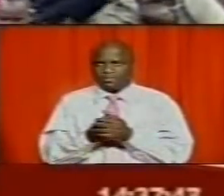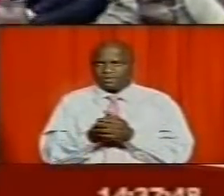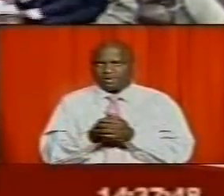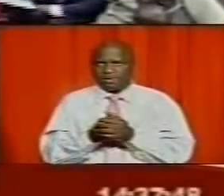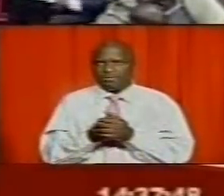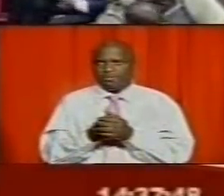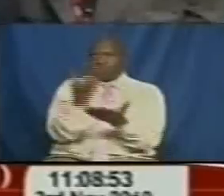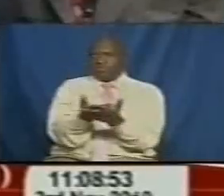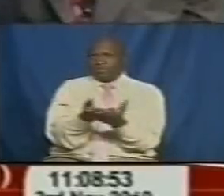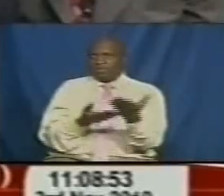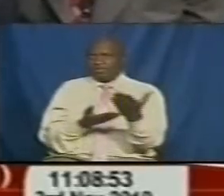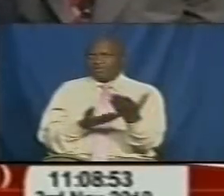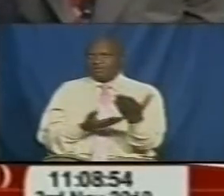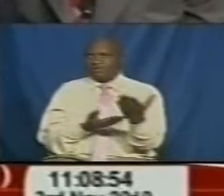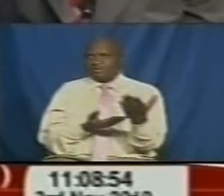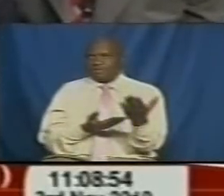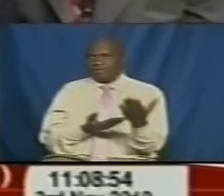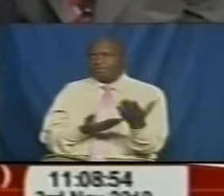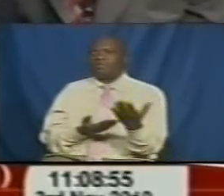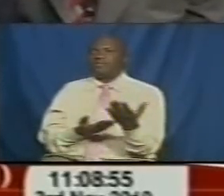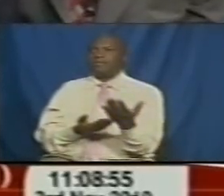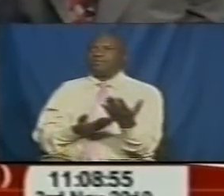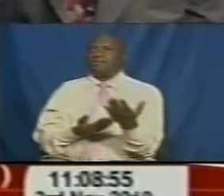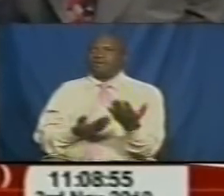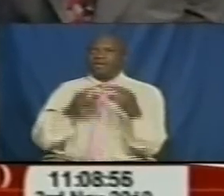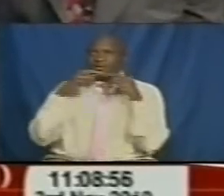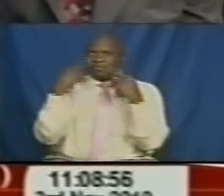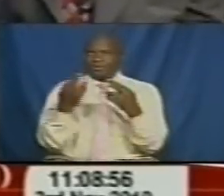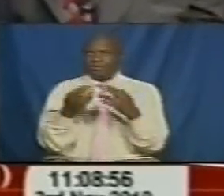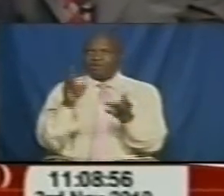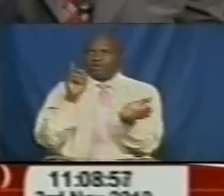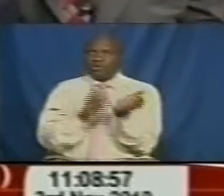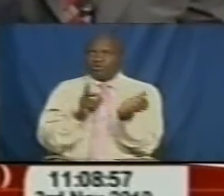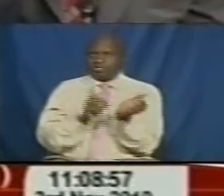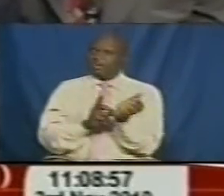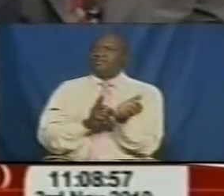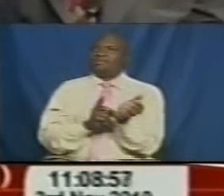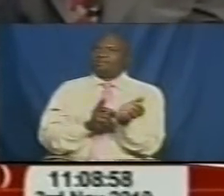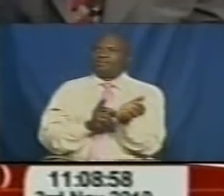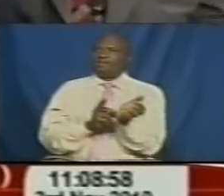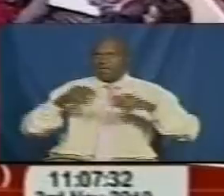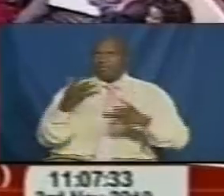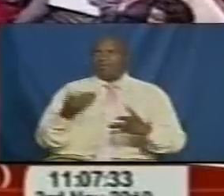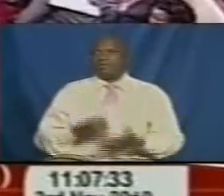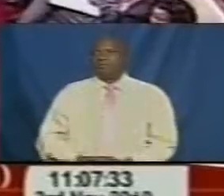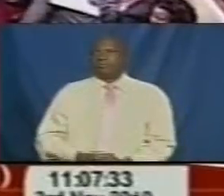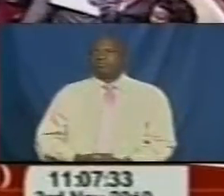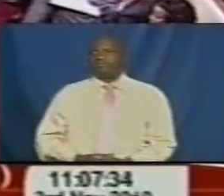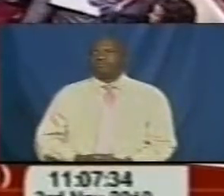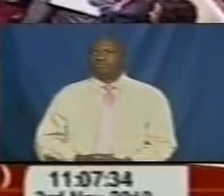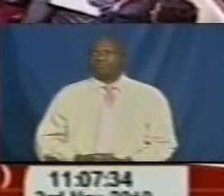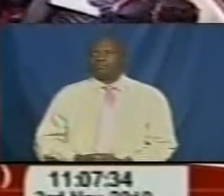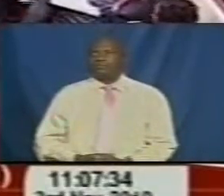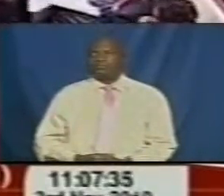Bank closed. Okemo says all government agencies that appeared before the committee absolved Charterhouse Bank of these allegations.